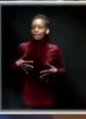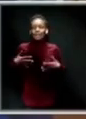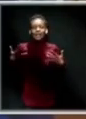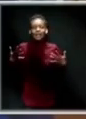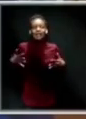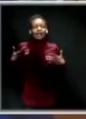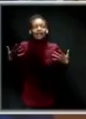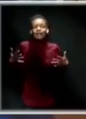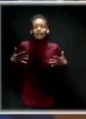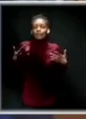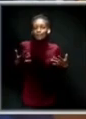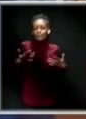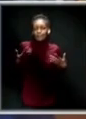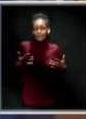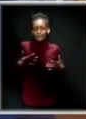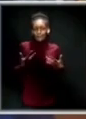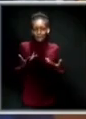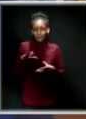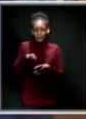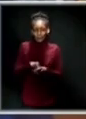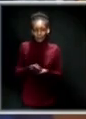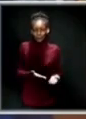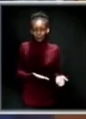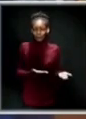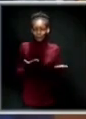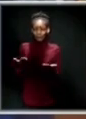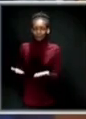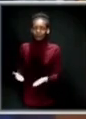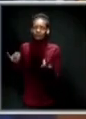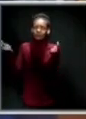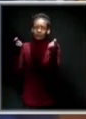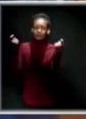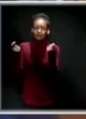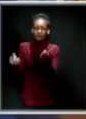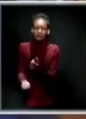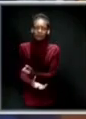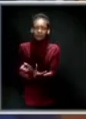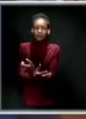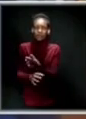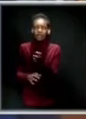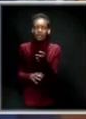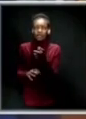the handover ceremony in Mpumalanga.